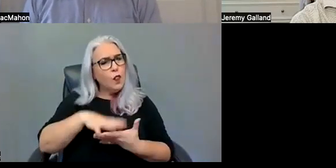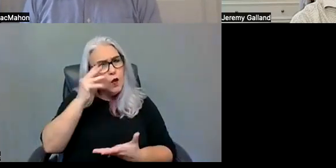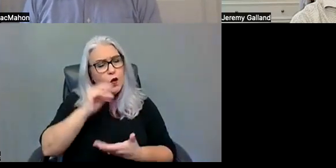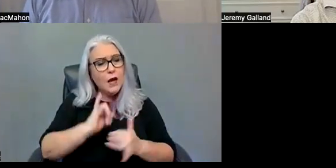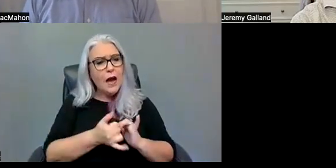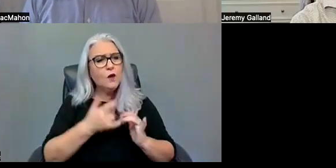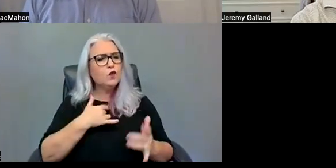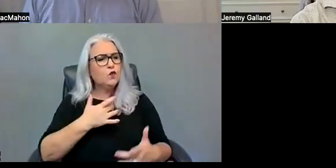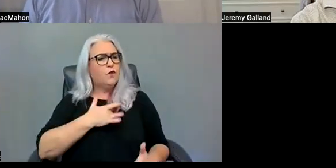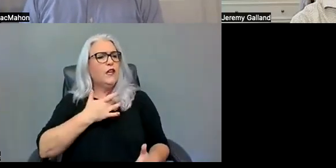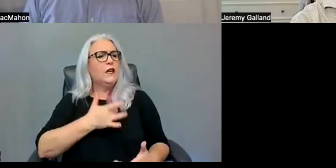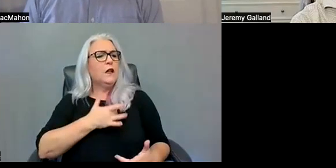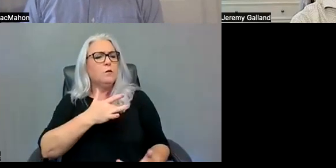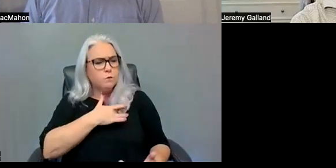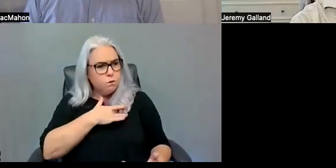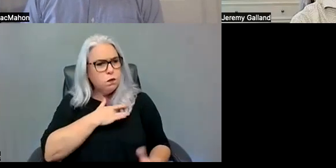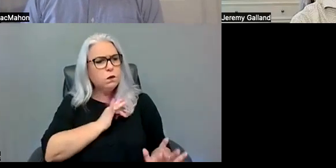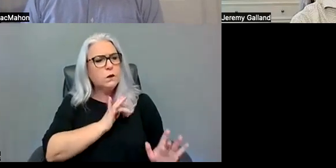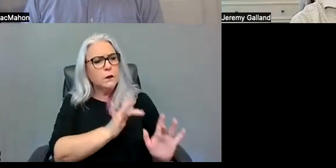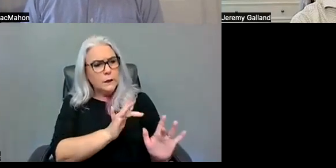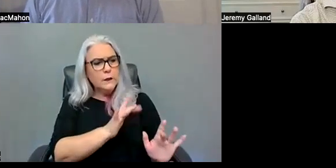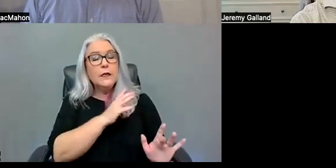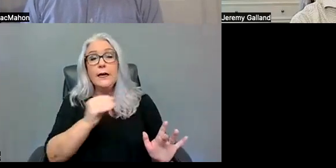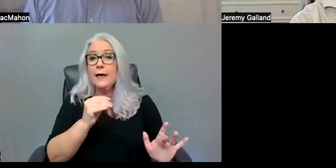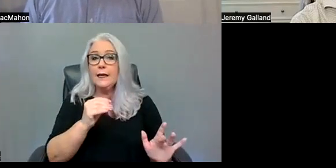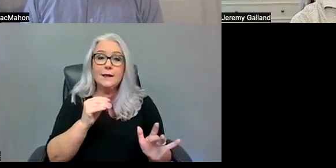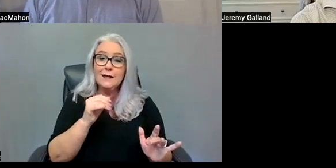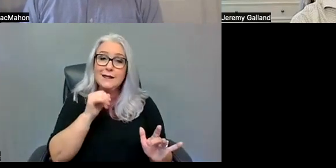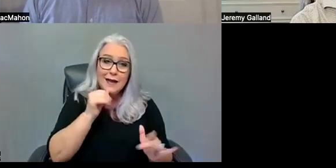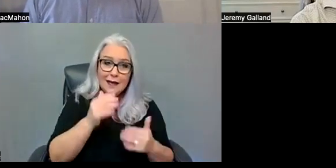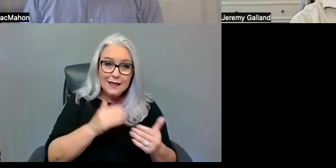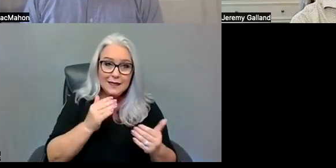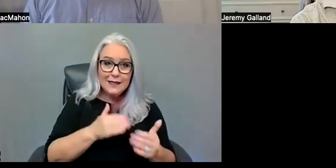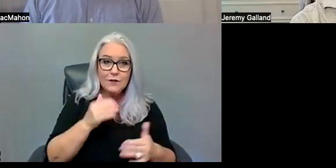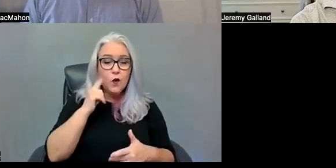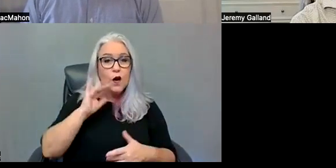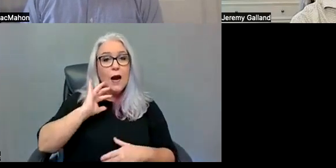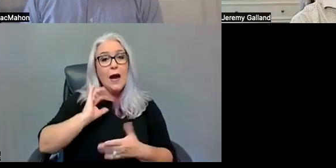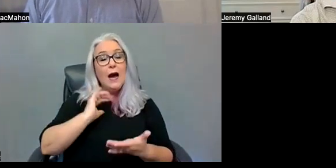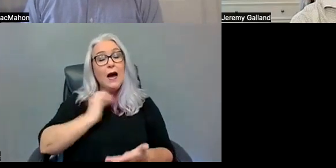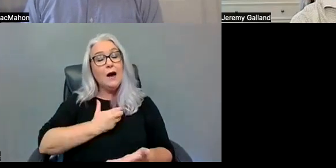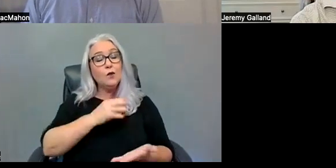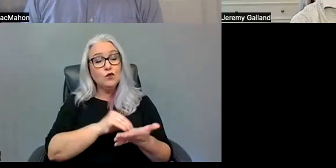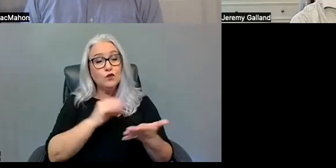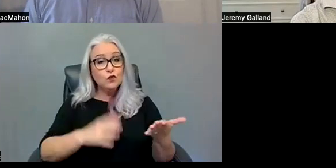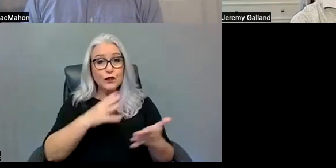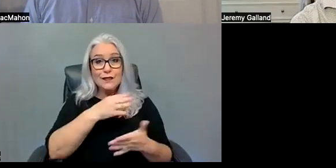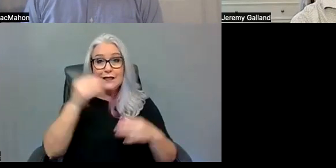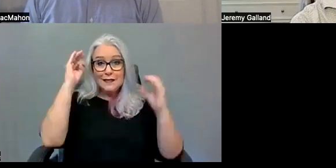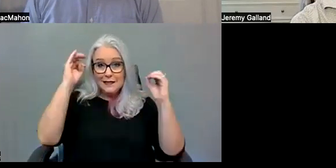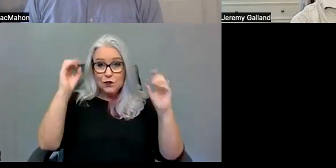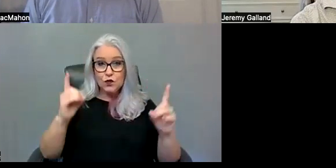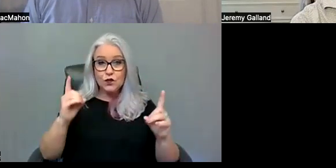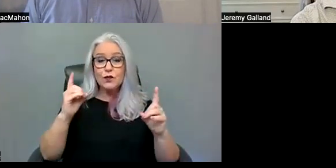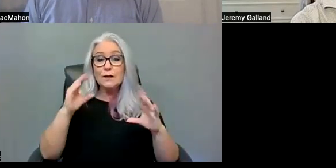teachers and administrators to be able to do it? Because it's not easy. This is not an academic thing, but I would have to tell you that